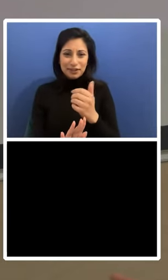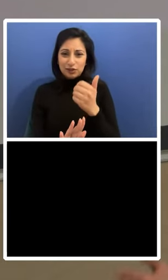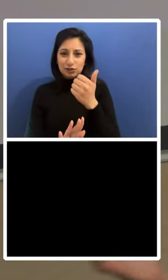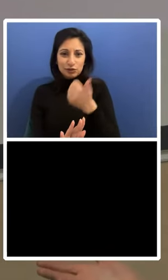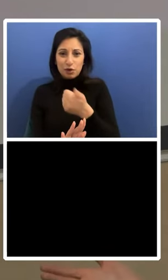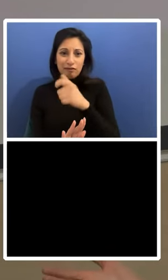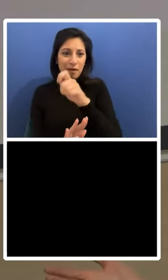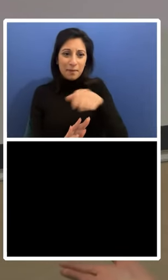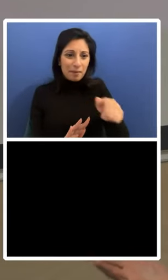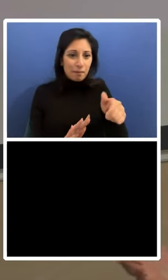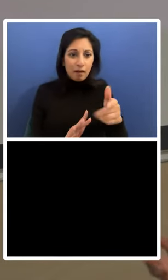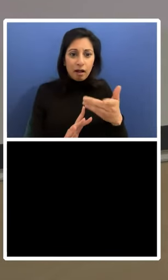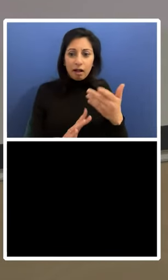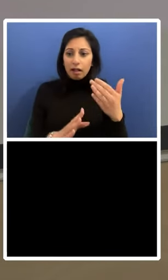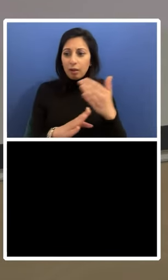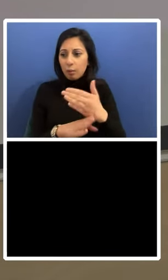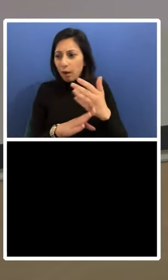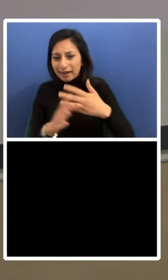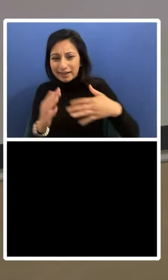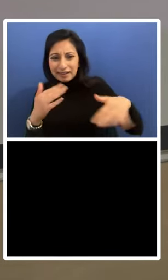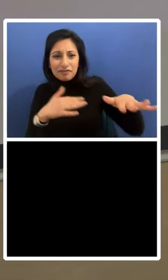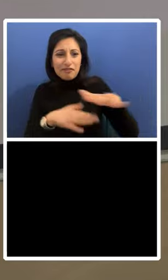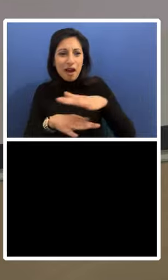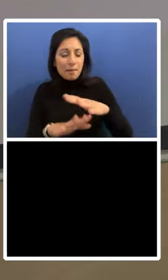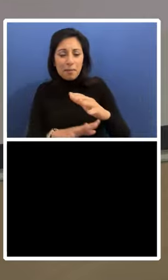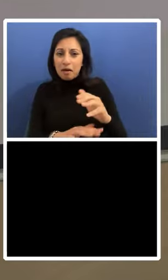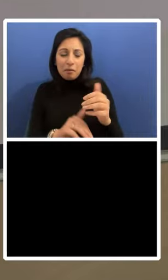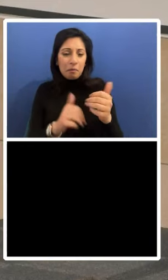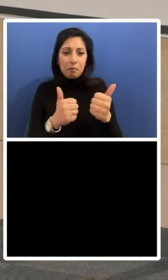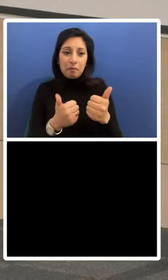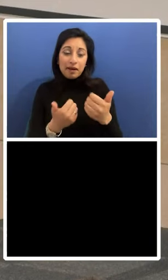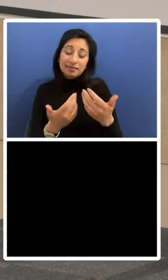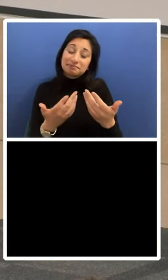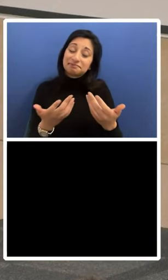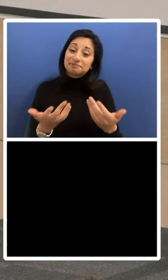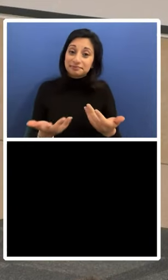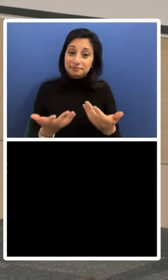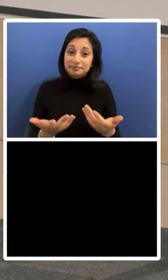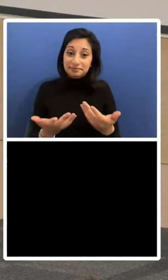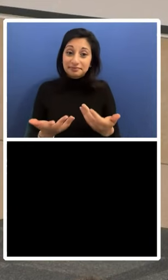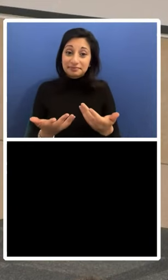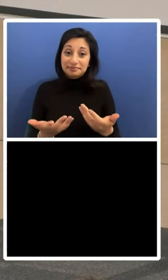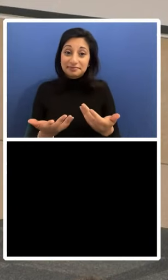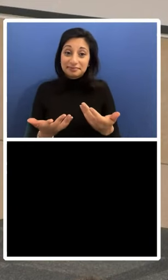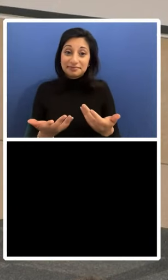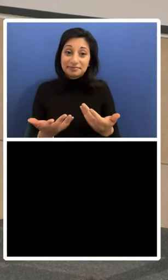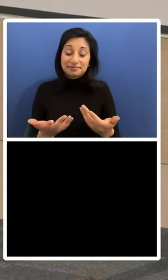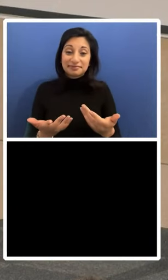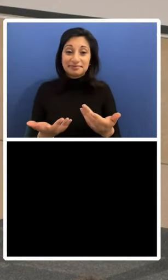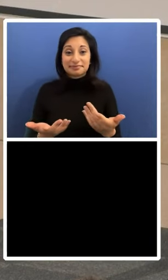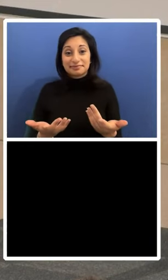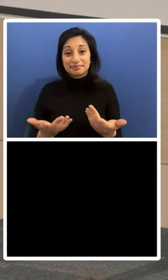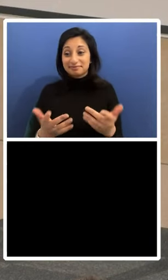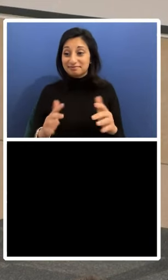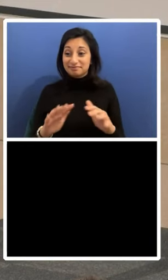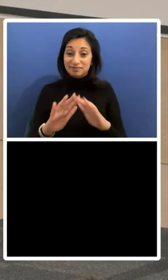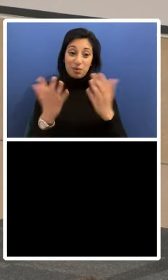you in your working life or your personal life. Arguably, that guy needed a phone thrown at his head at that time. Well, it worked, but I think that's the world that he lived